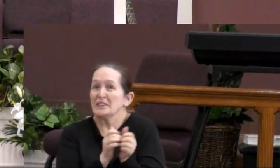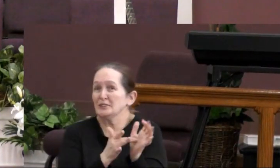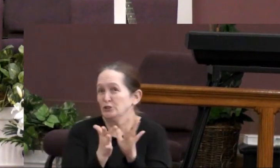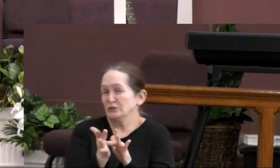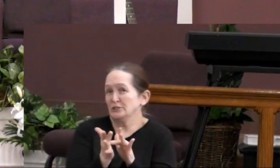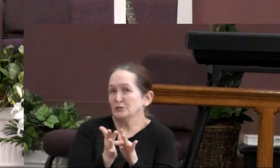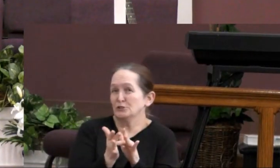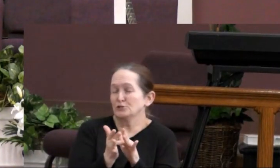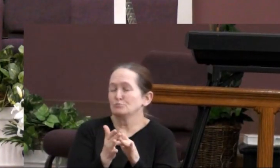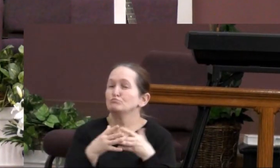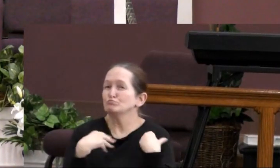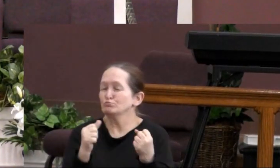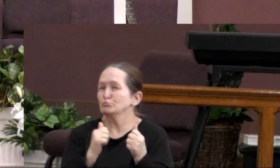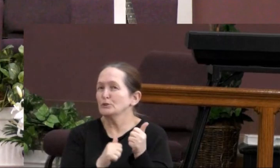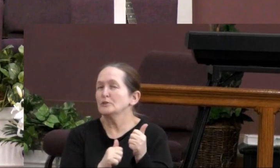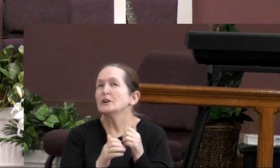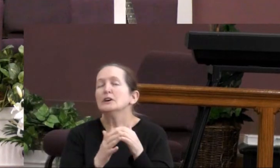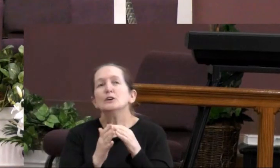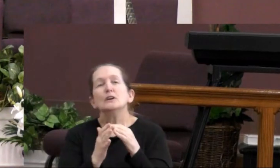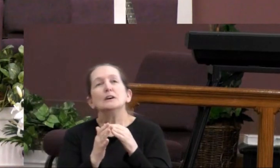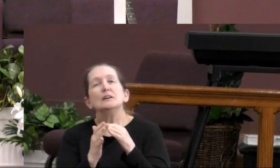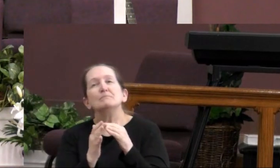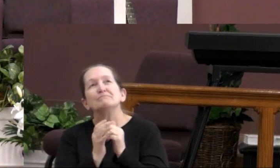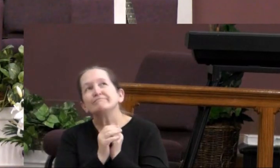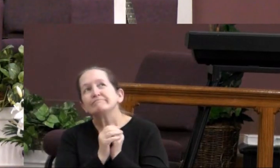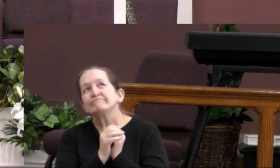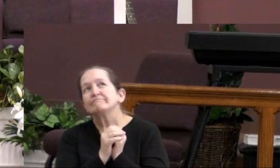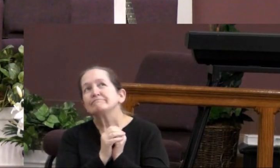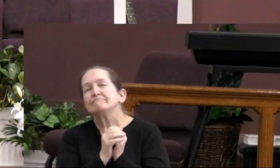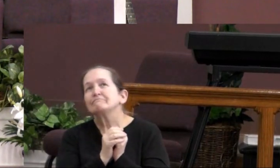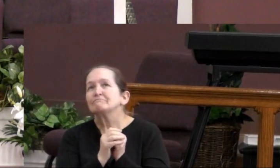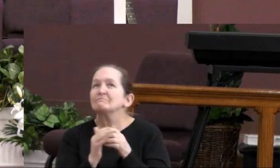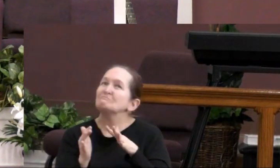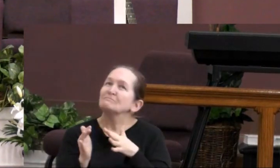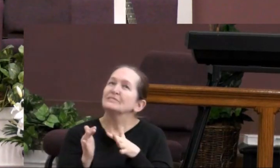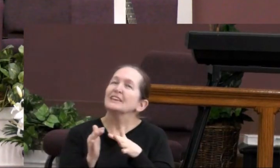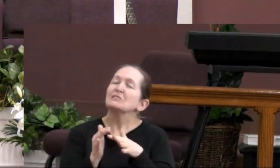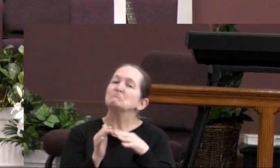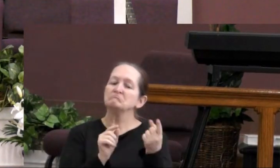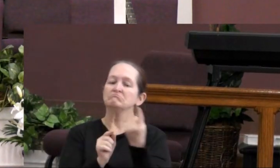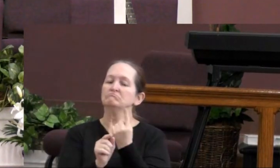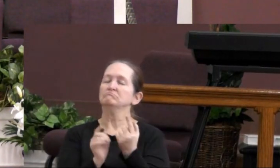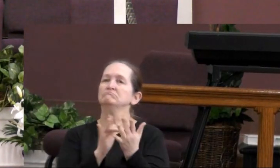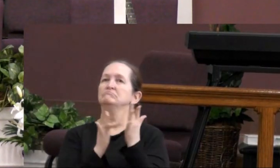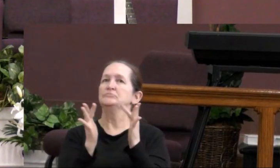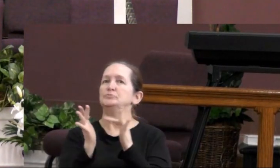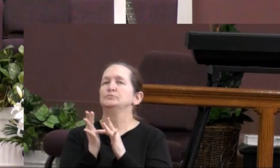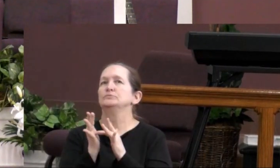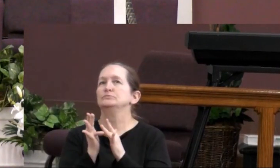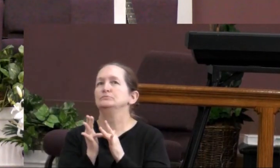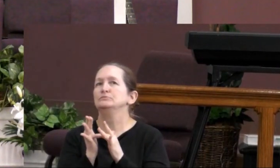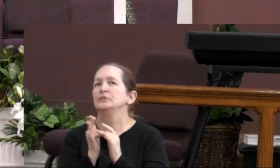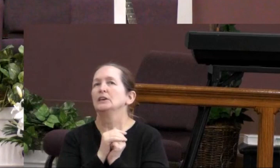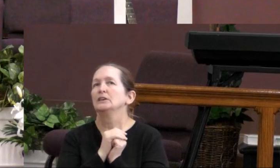and had kind of come up to him,